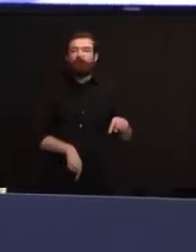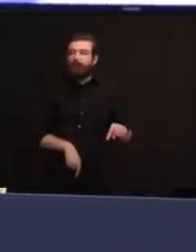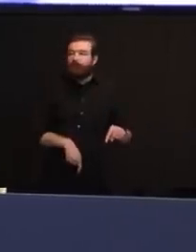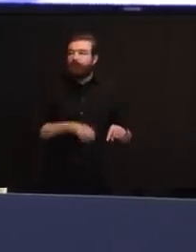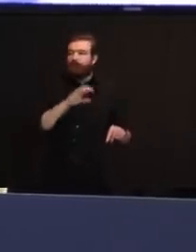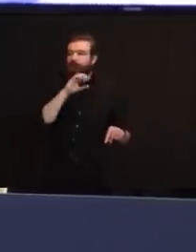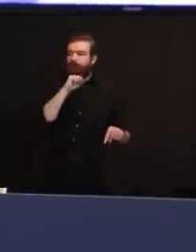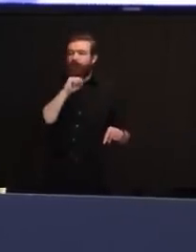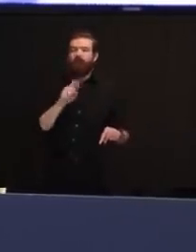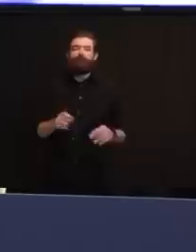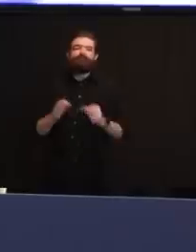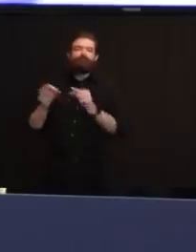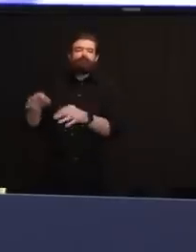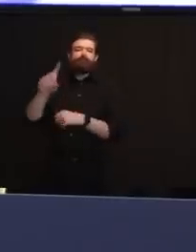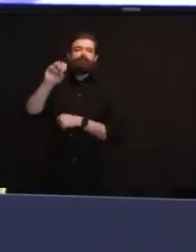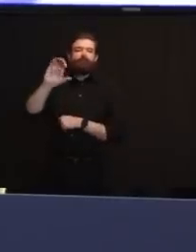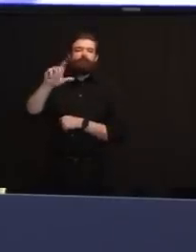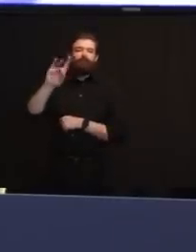Pardon? Why?